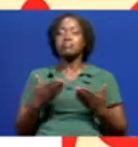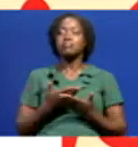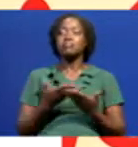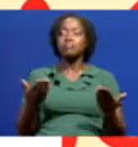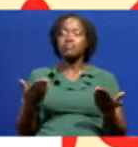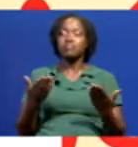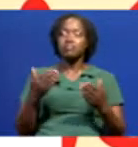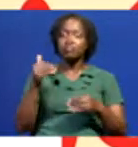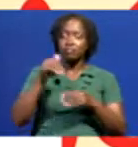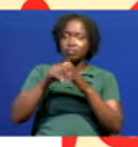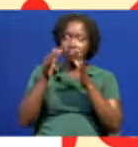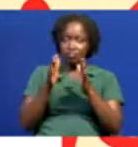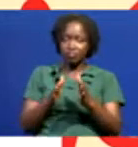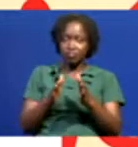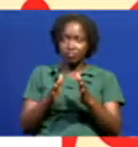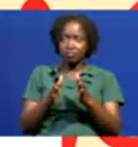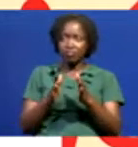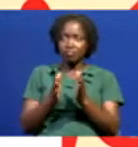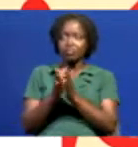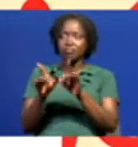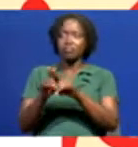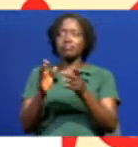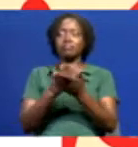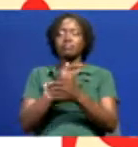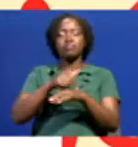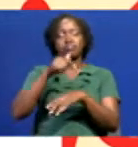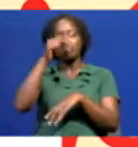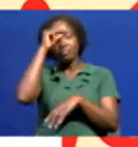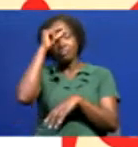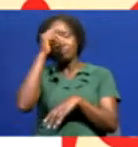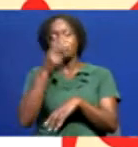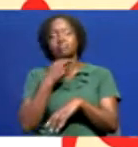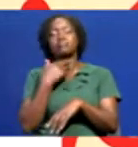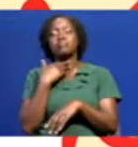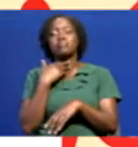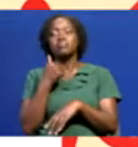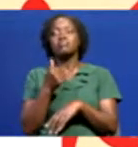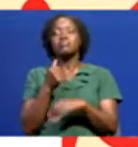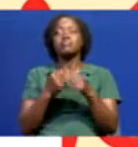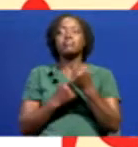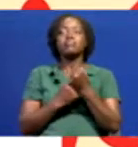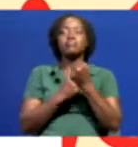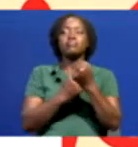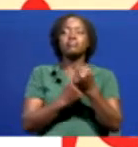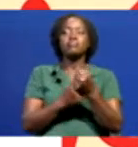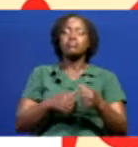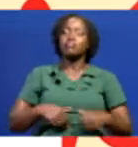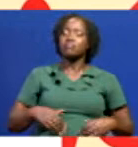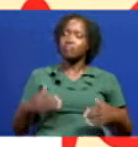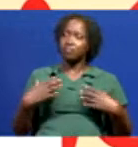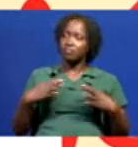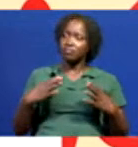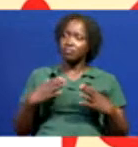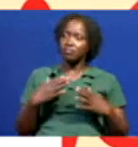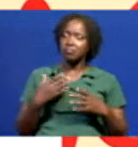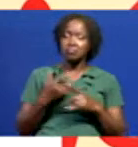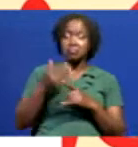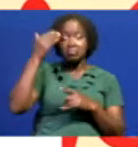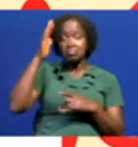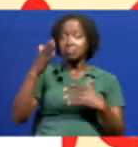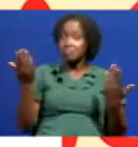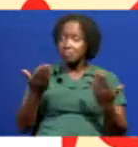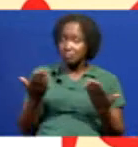the investors, and even sometimes government, who would like to support the younger people, but they don't know where they